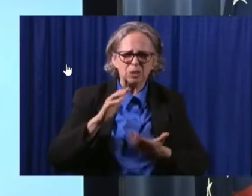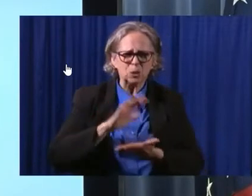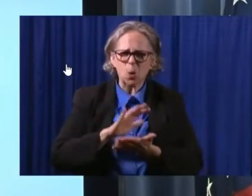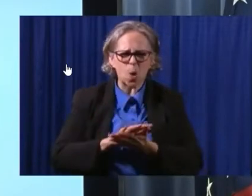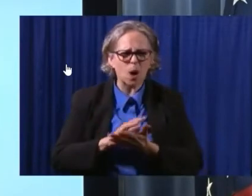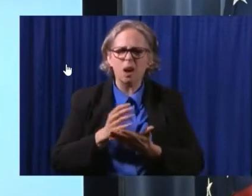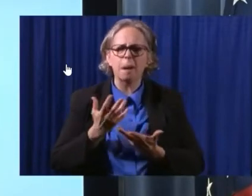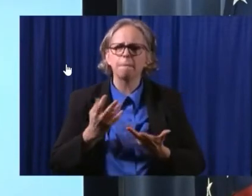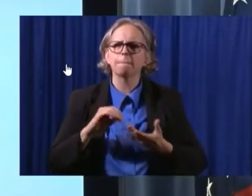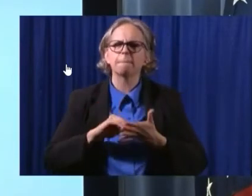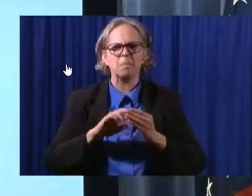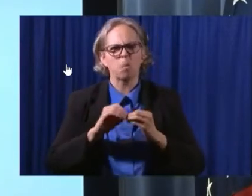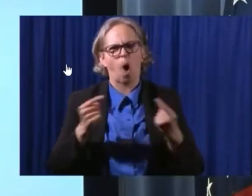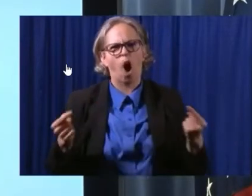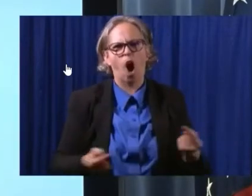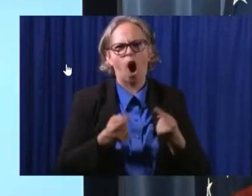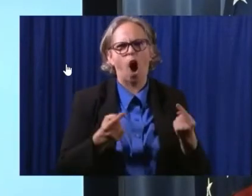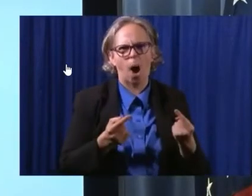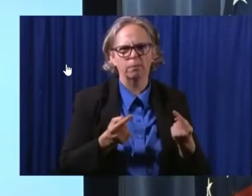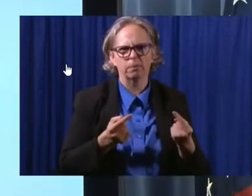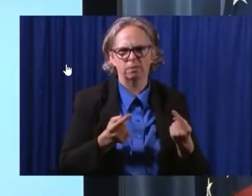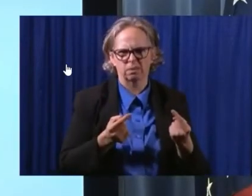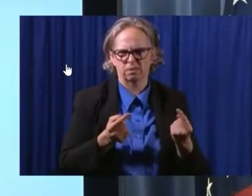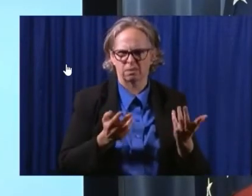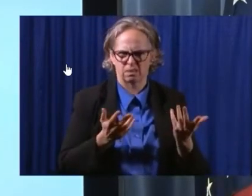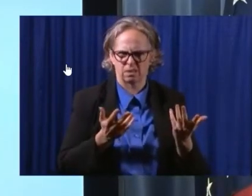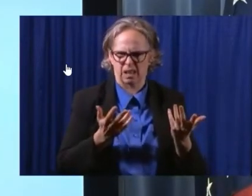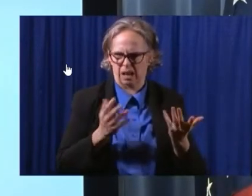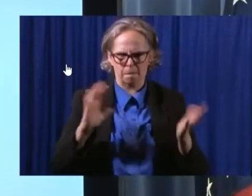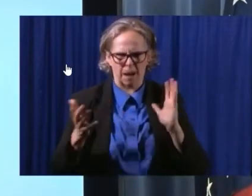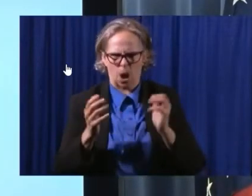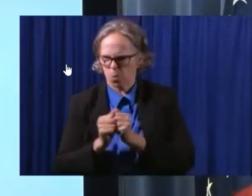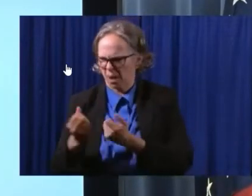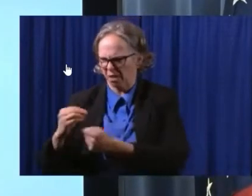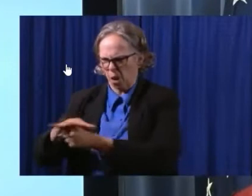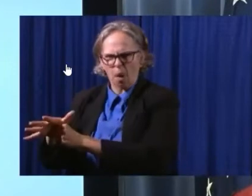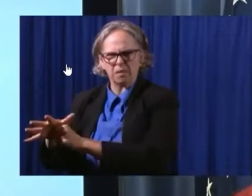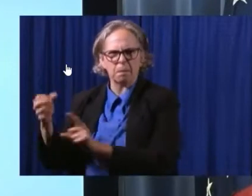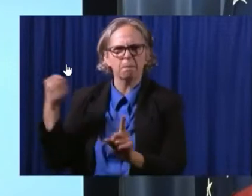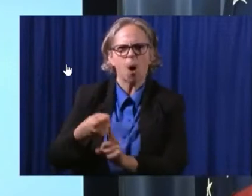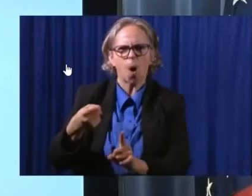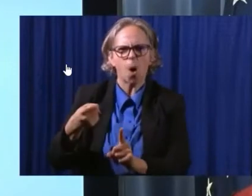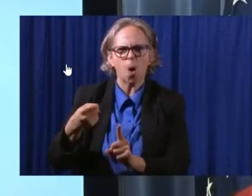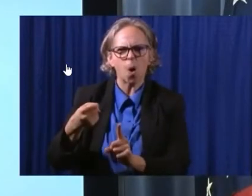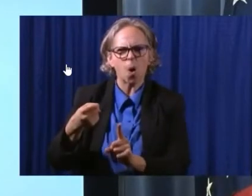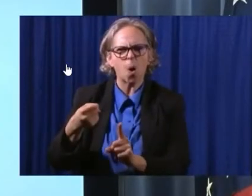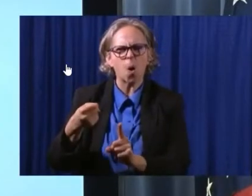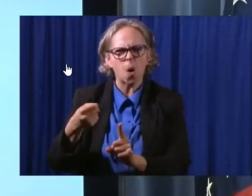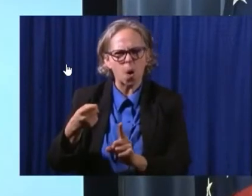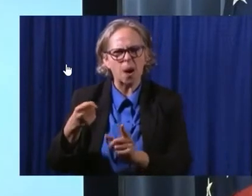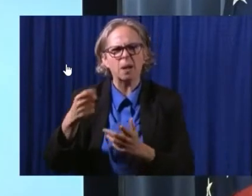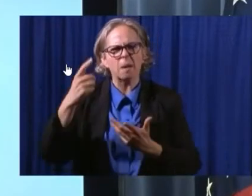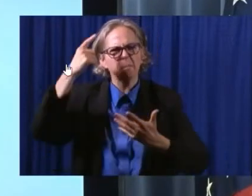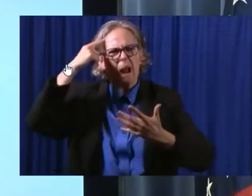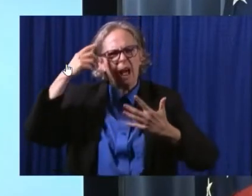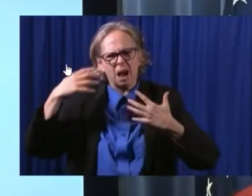those risks of being in school outweigh the risks of not being there. What do I mean by